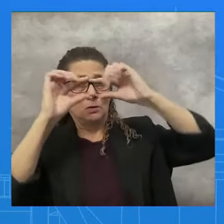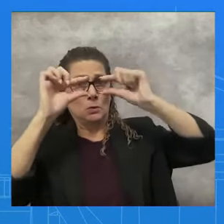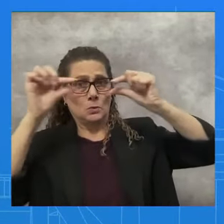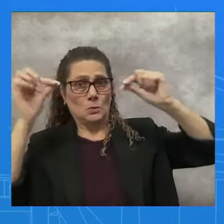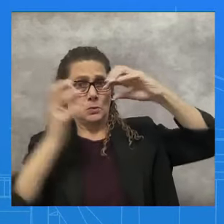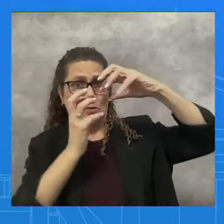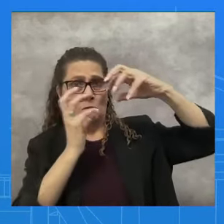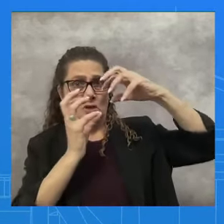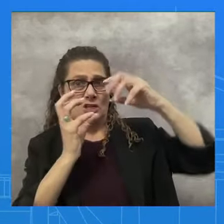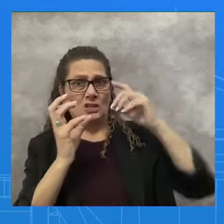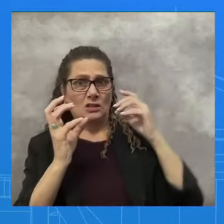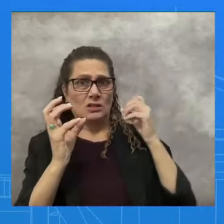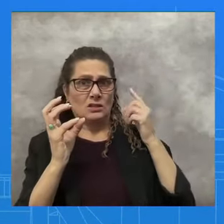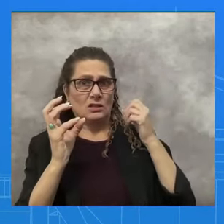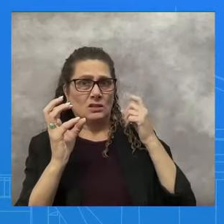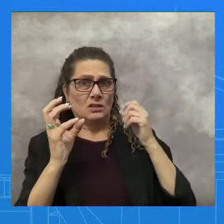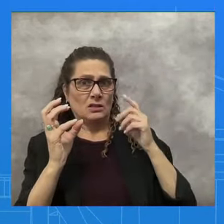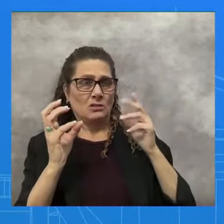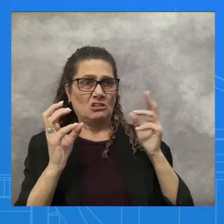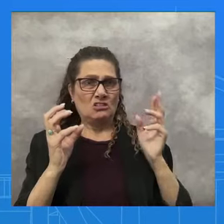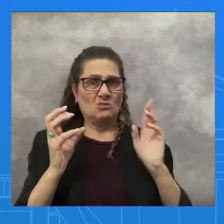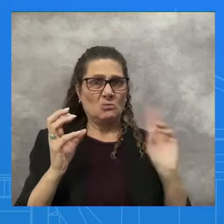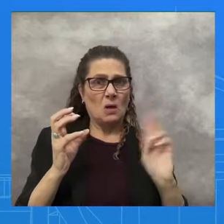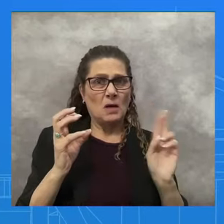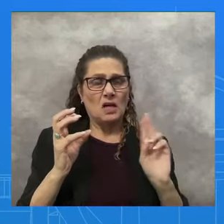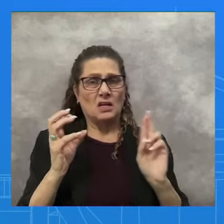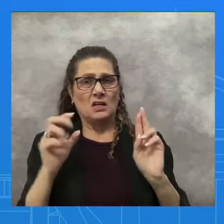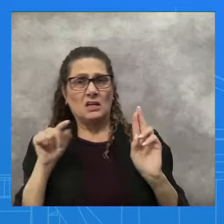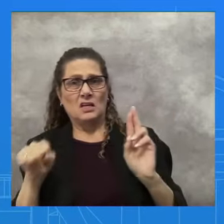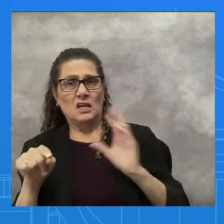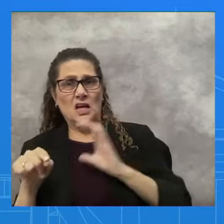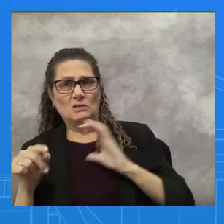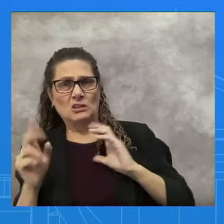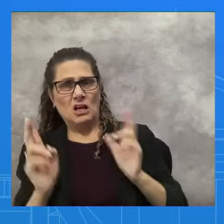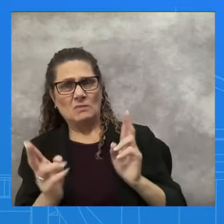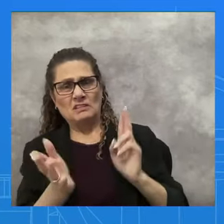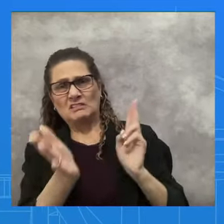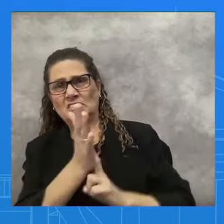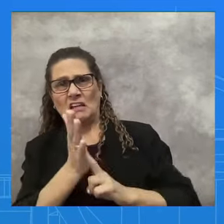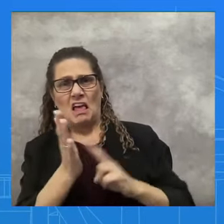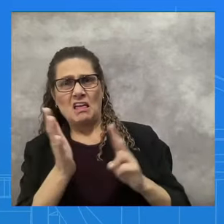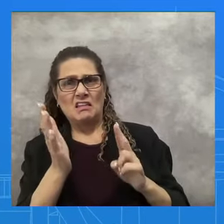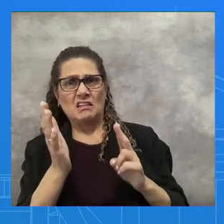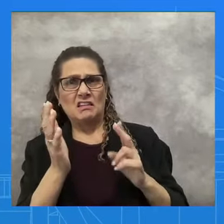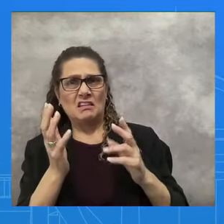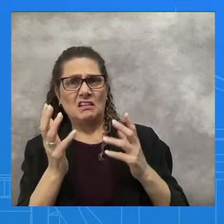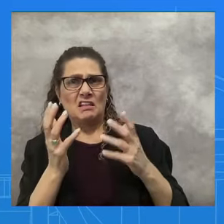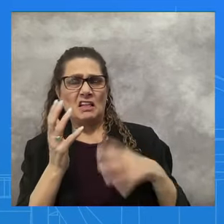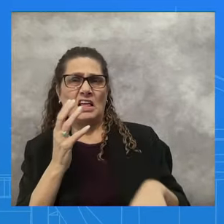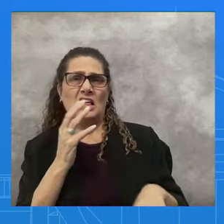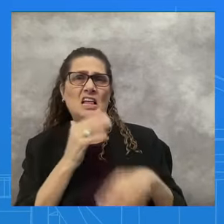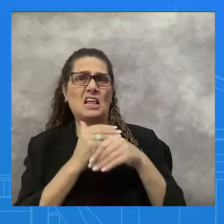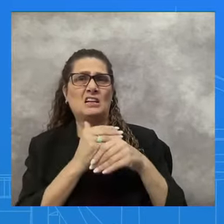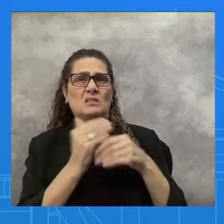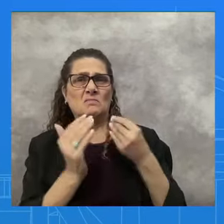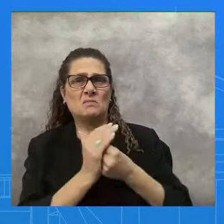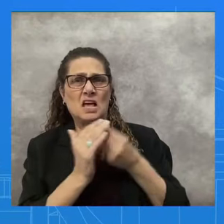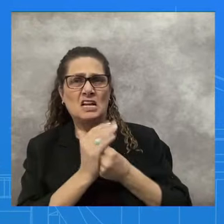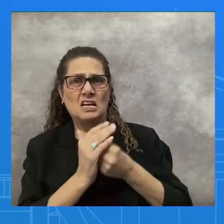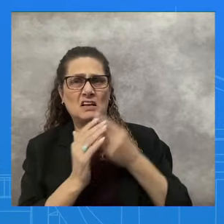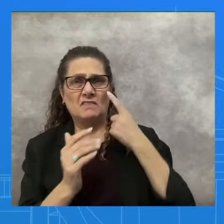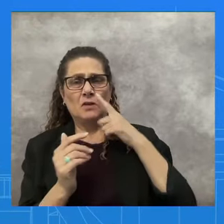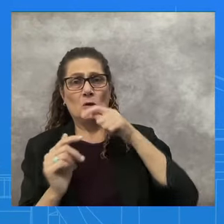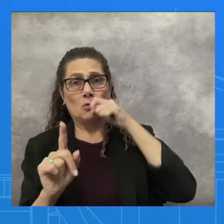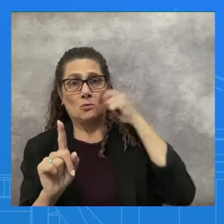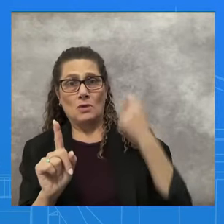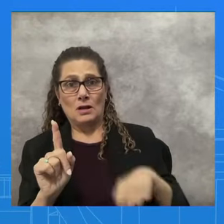Republicans in Congress to pass the supplemental and get aid to Ukraine. What's your reaction to that claim? Bullocks.